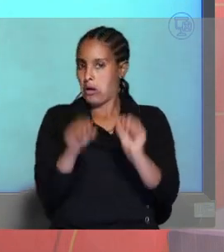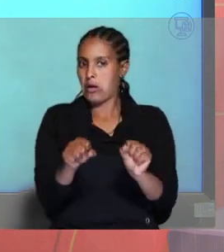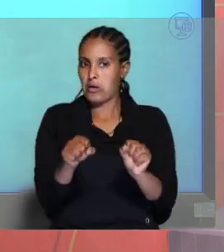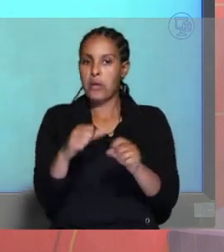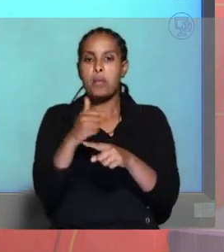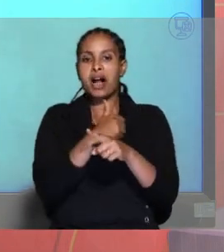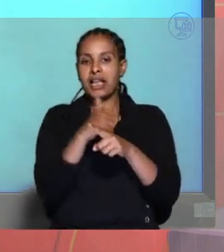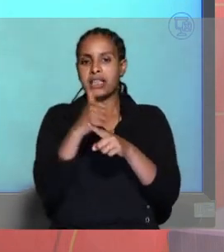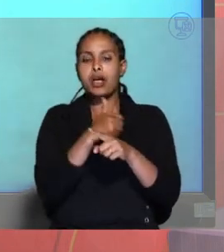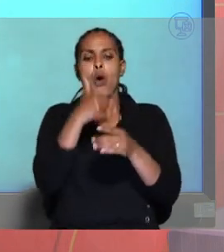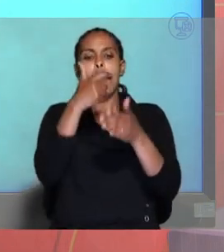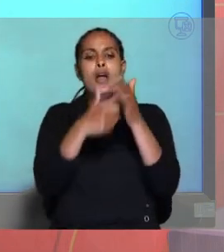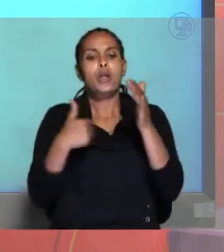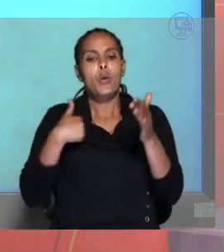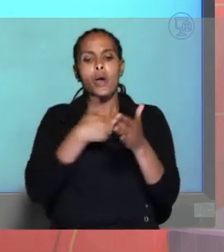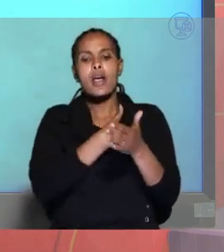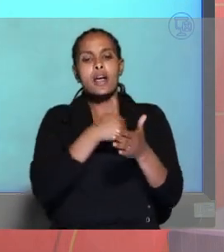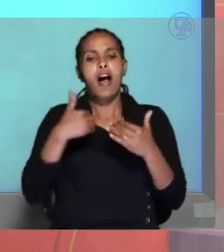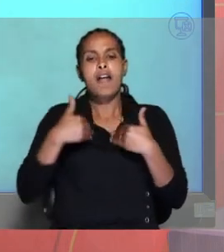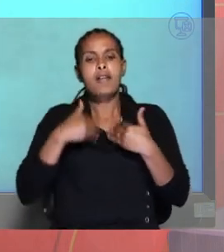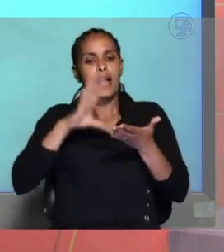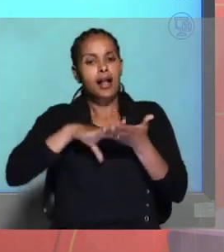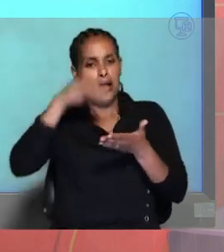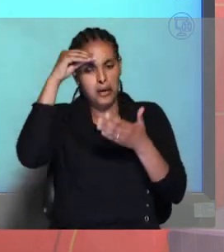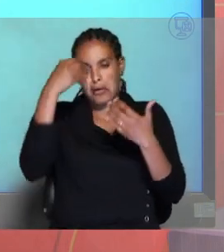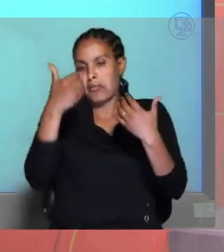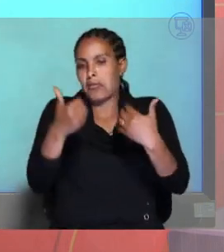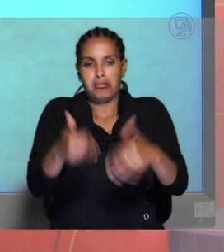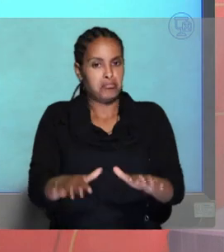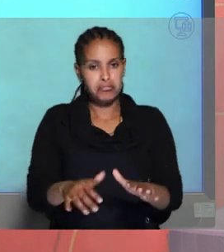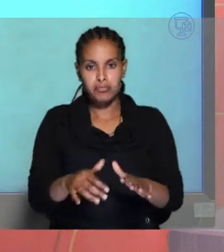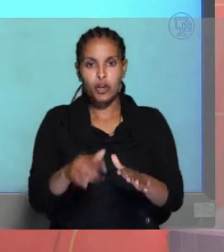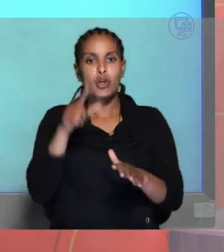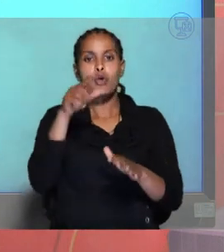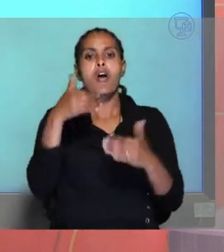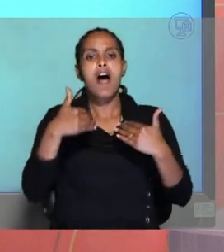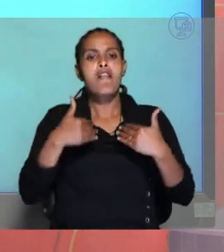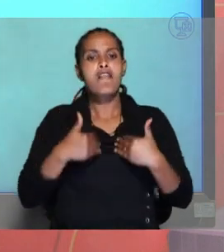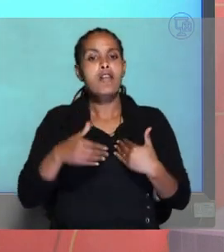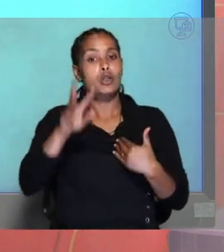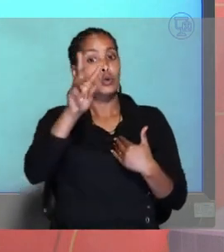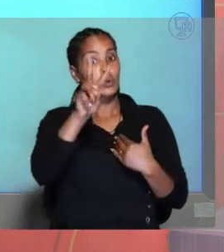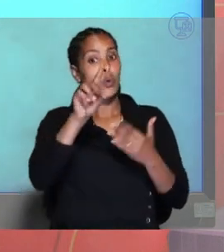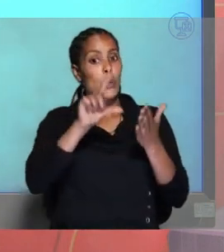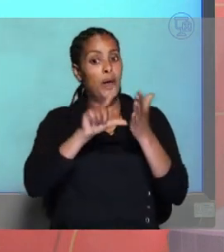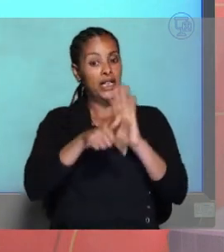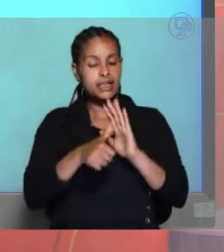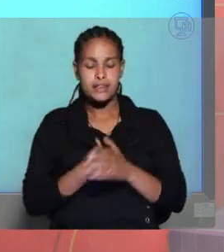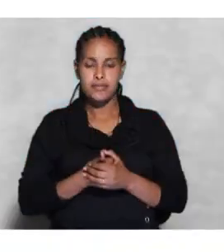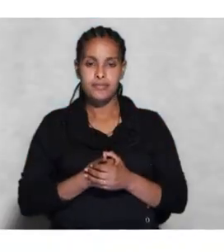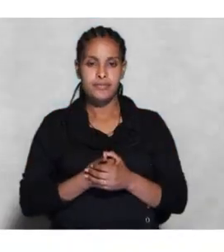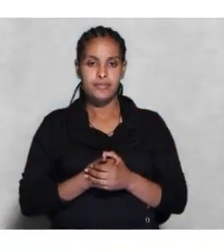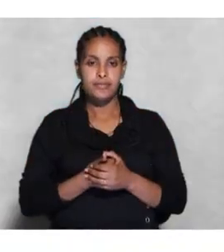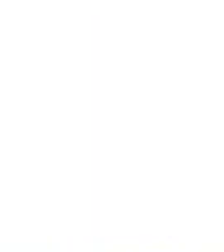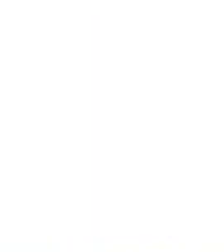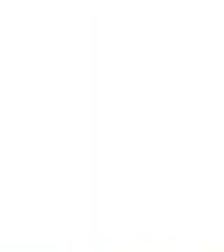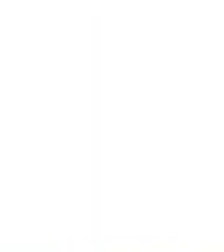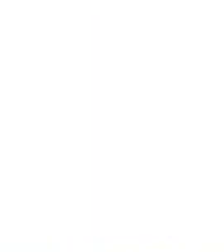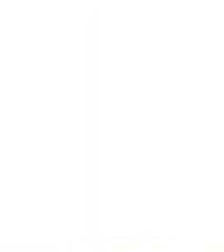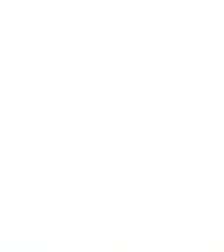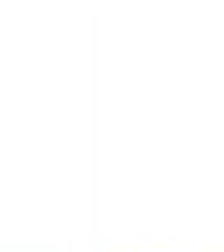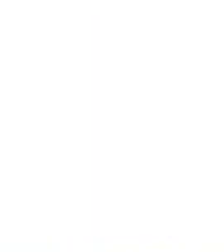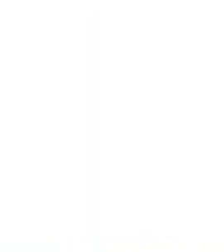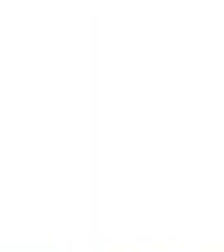can practice what you have just learned. You have 2 minutes.